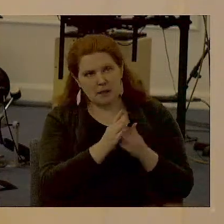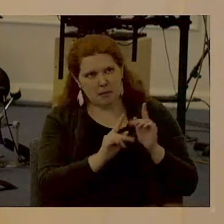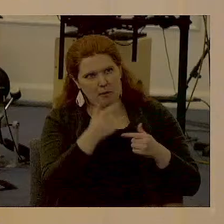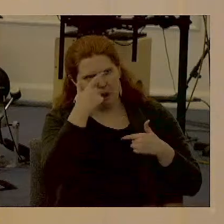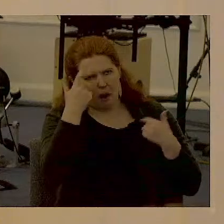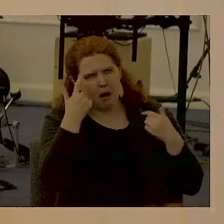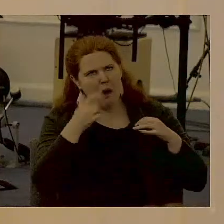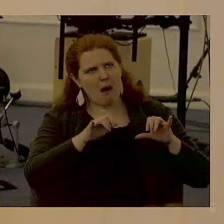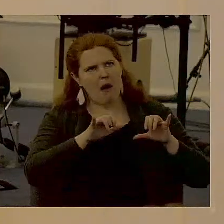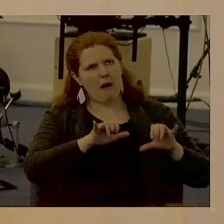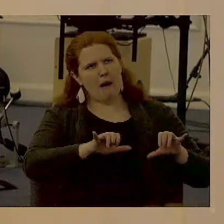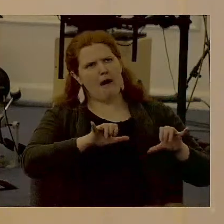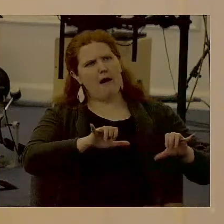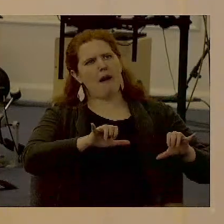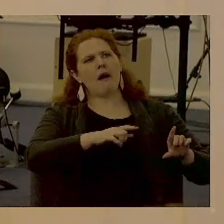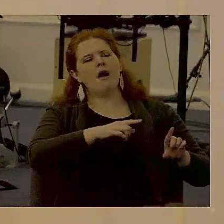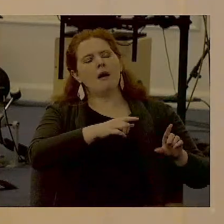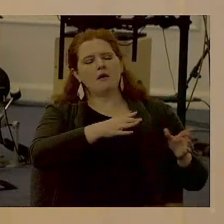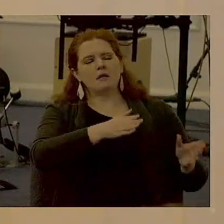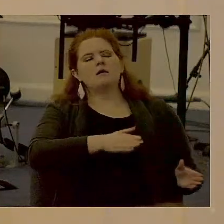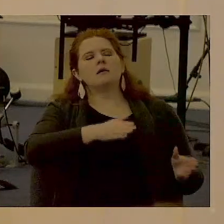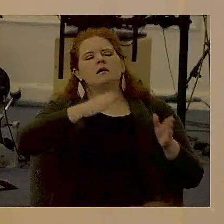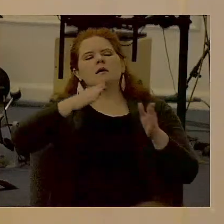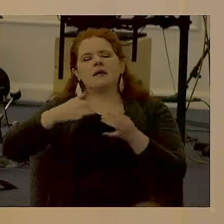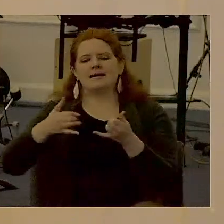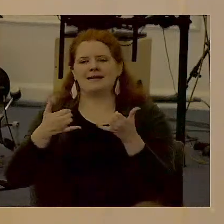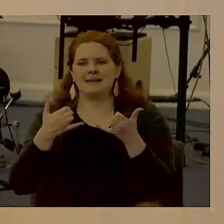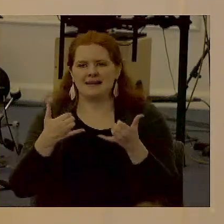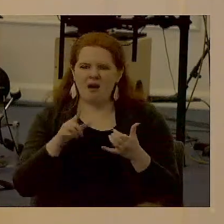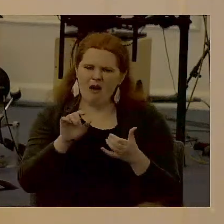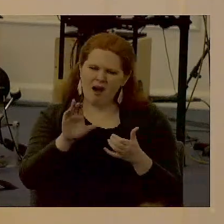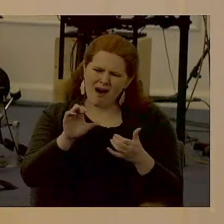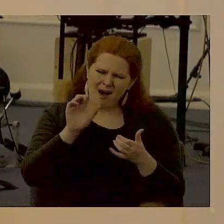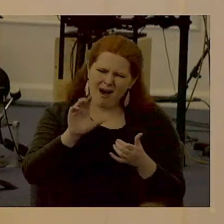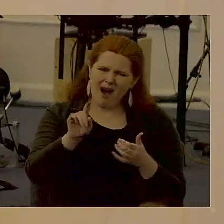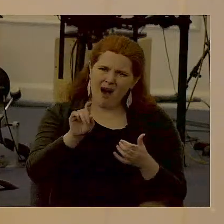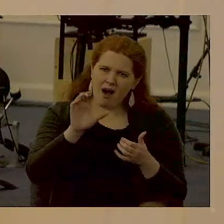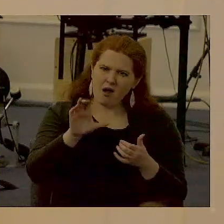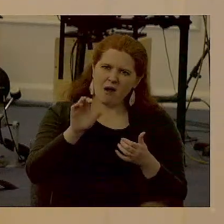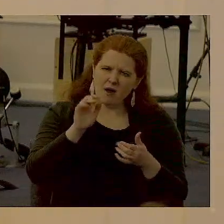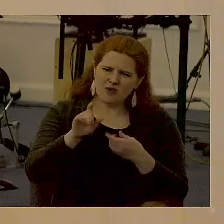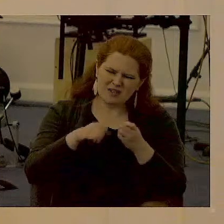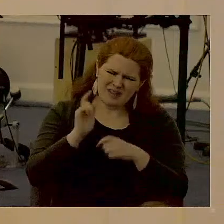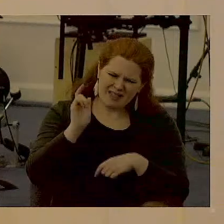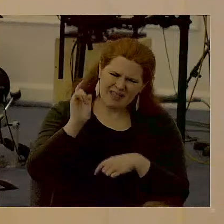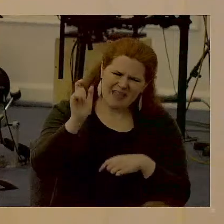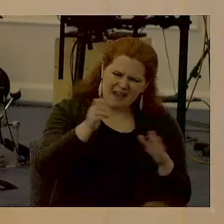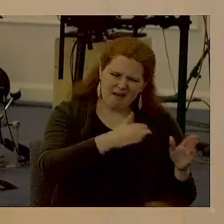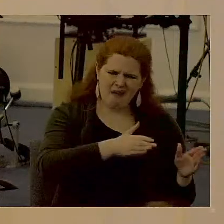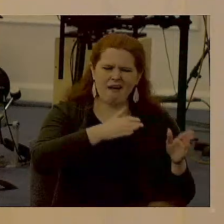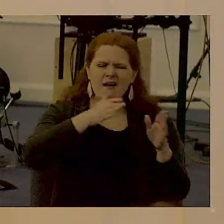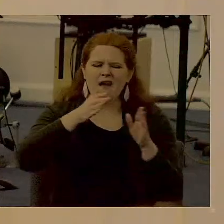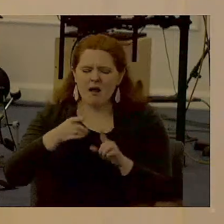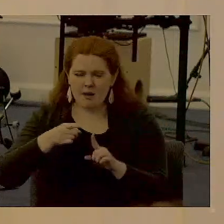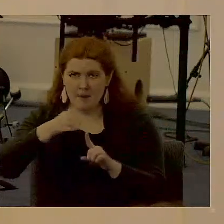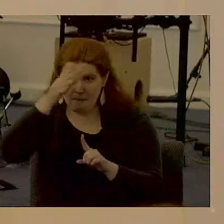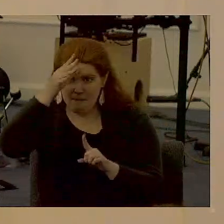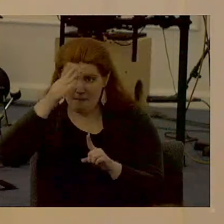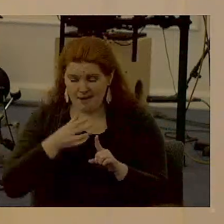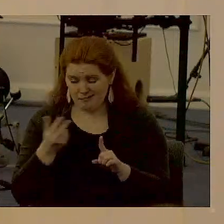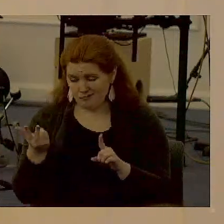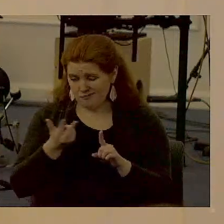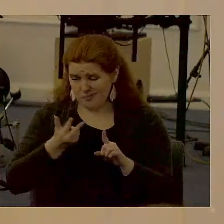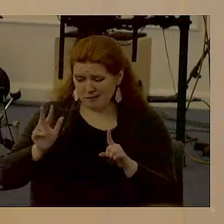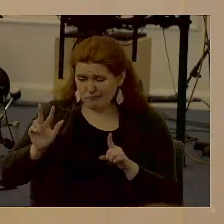Because now, here we are in the story, hundreds of years later, and these men show